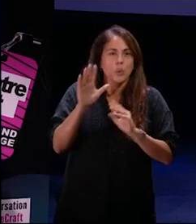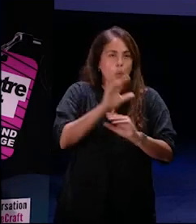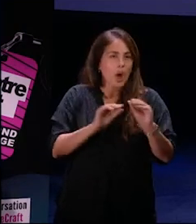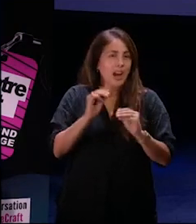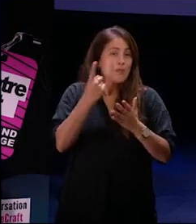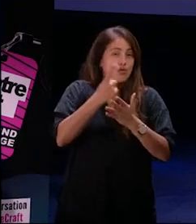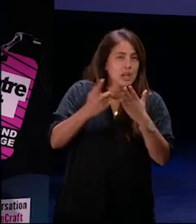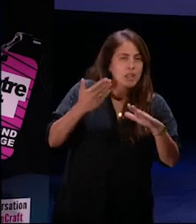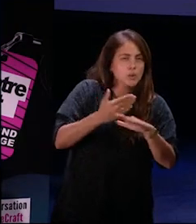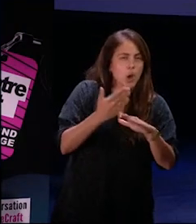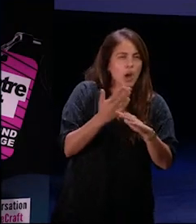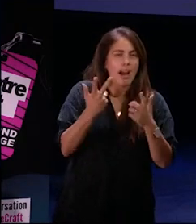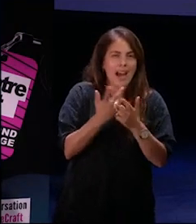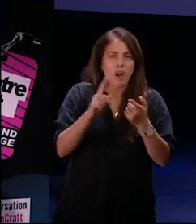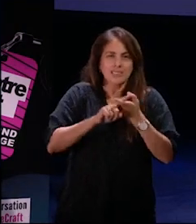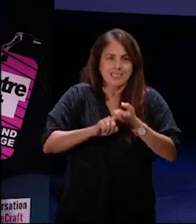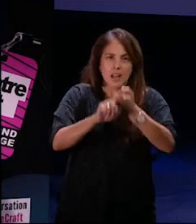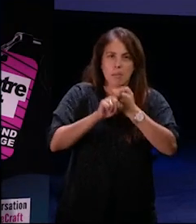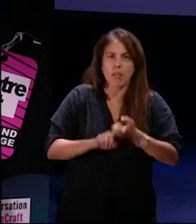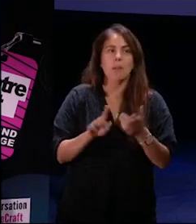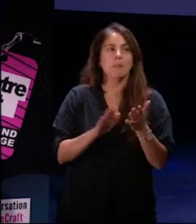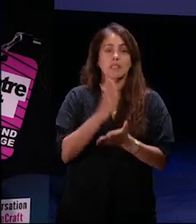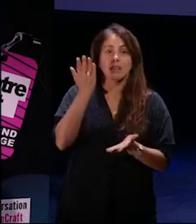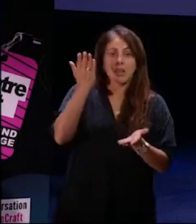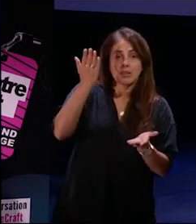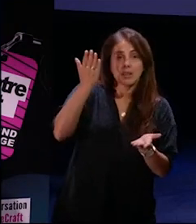work viable. So what does that mean? Well, actually it means balancing